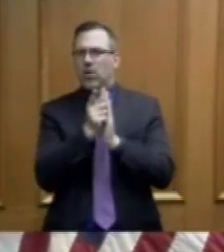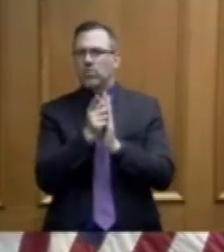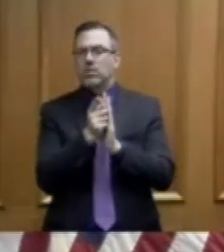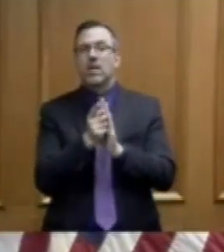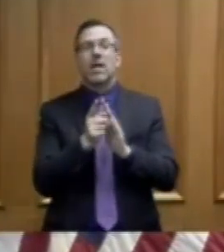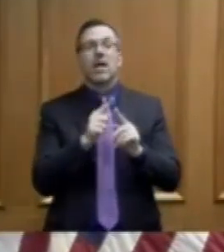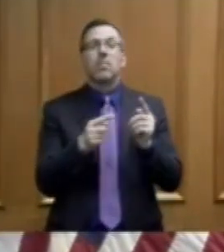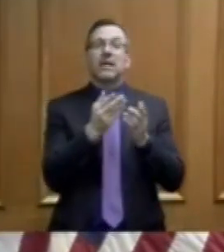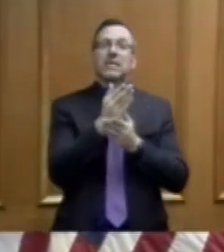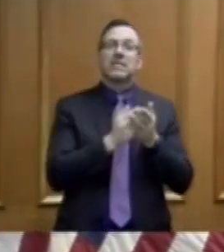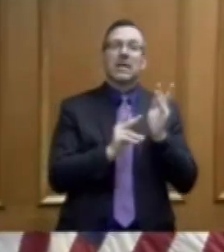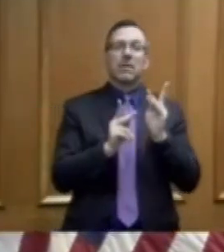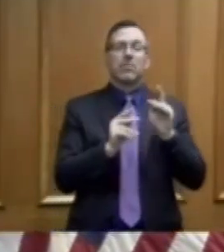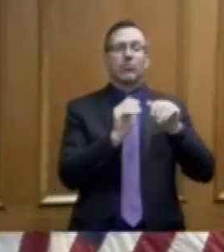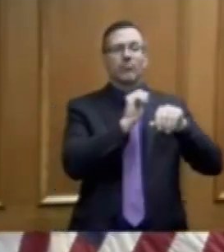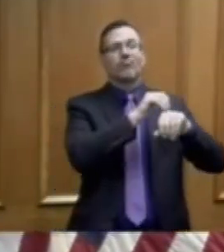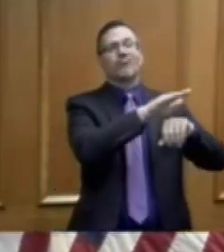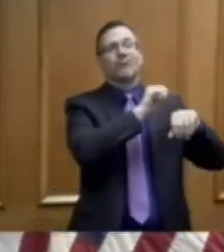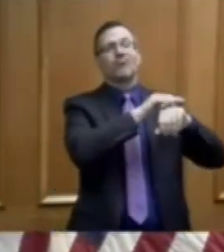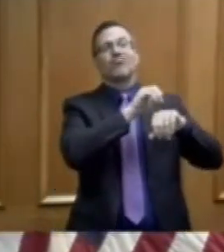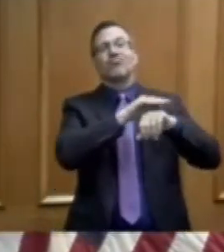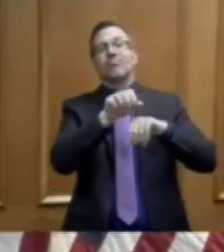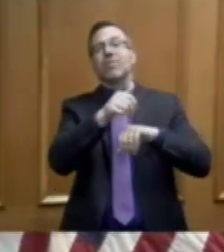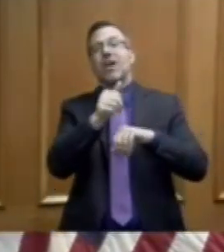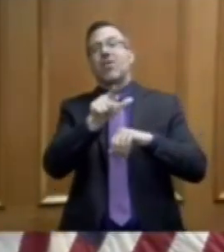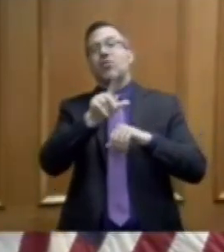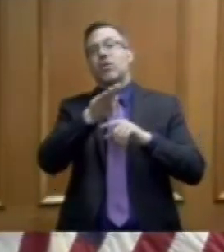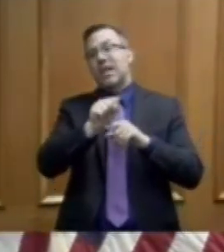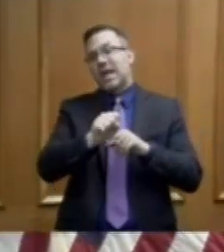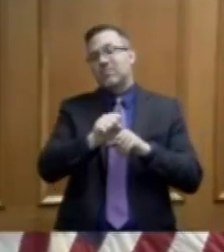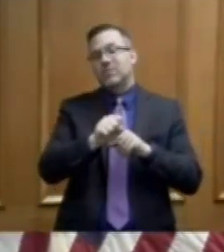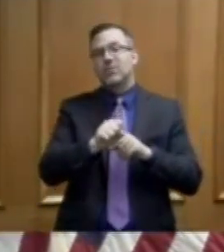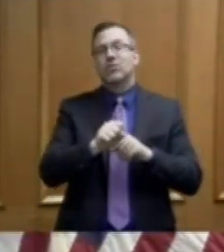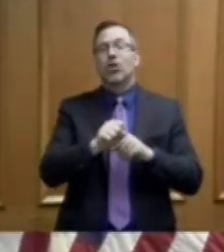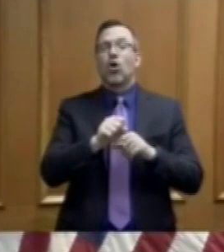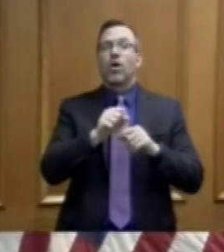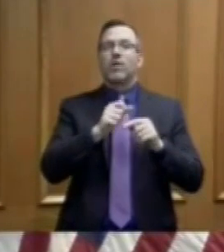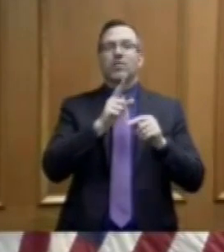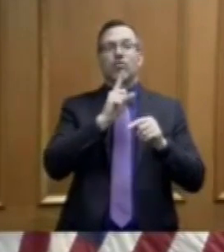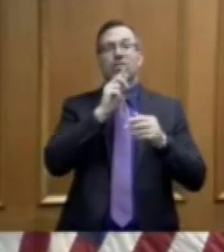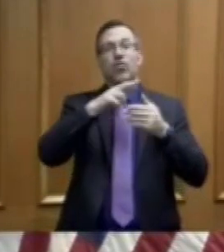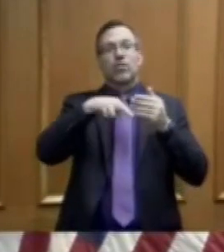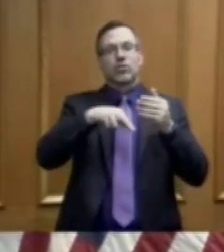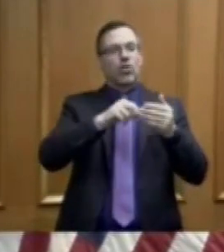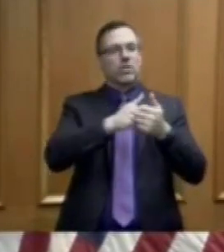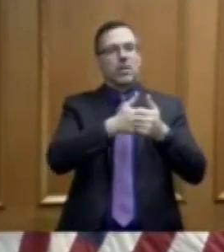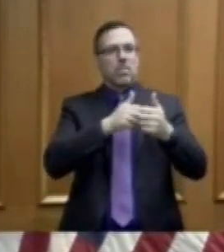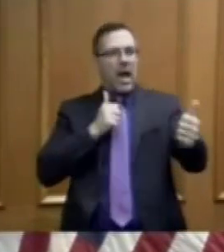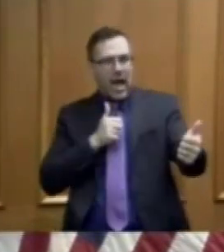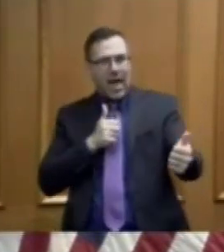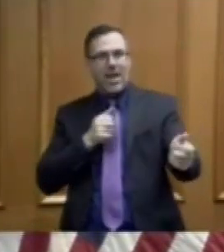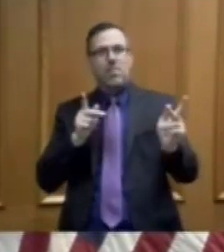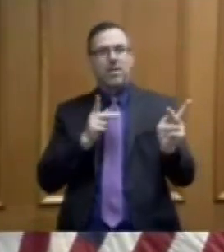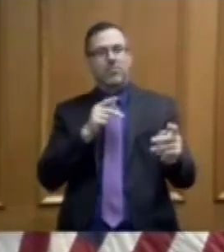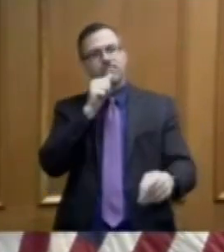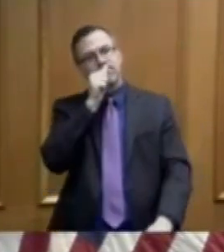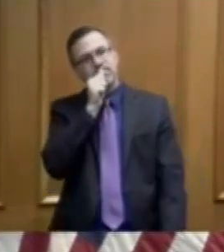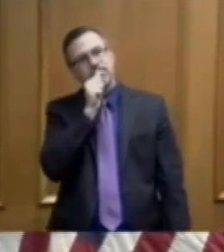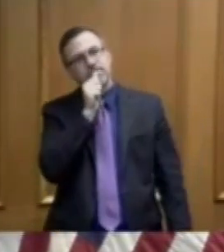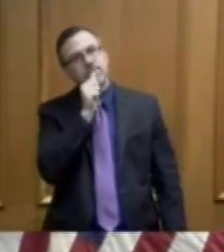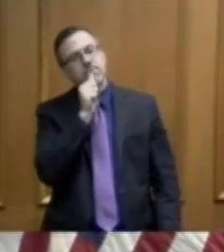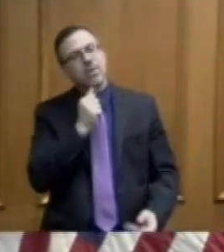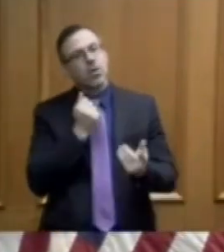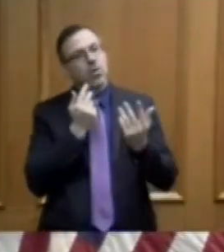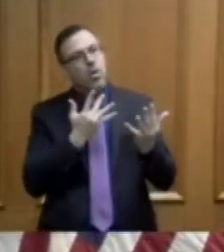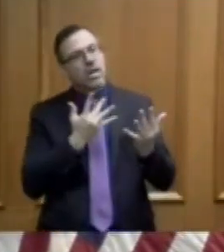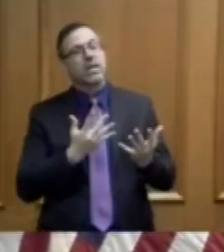now they're caught up in this backlog. So I wanted to ask the question, is there a concern that all of these healthcare workers want to